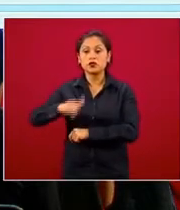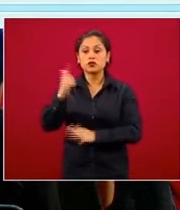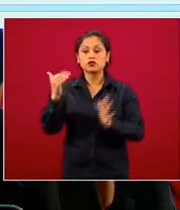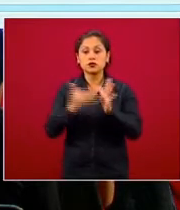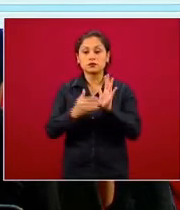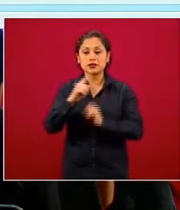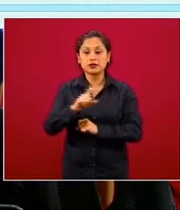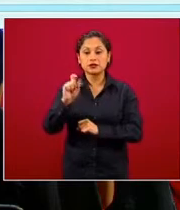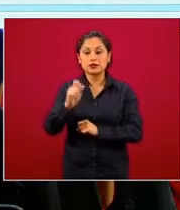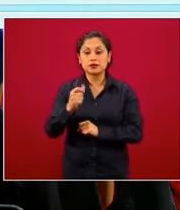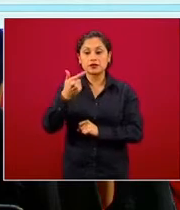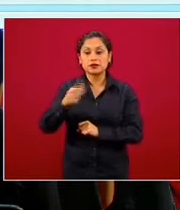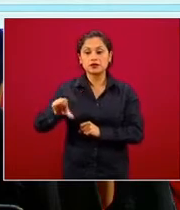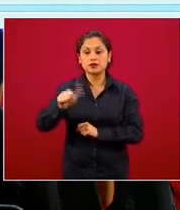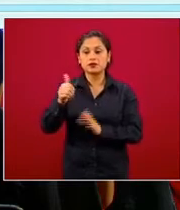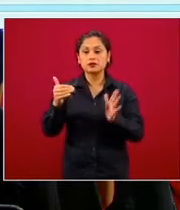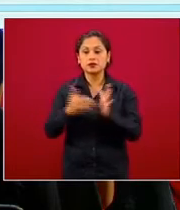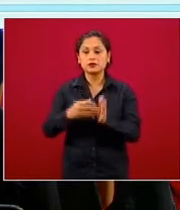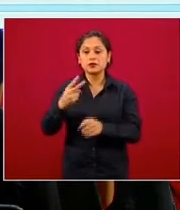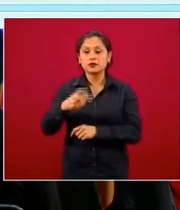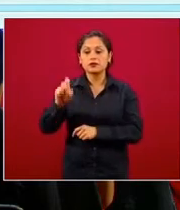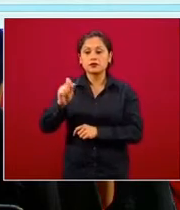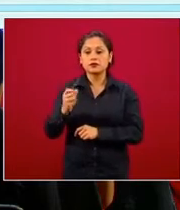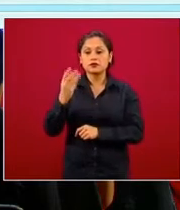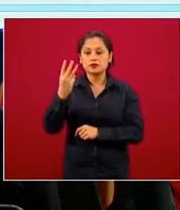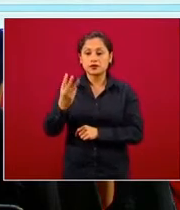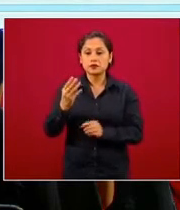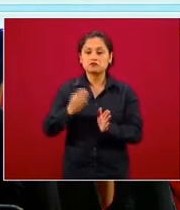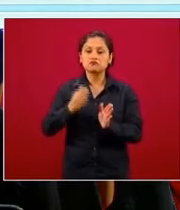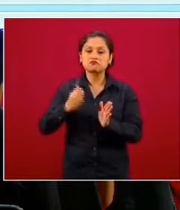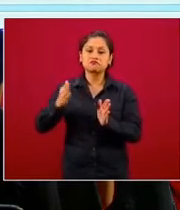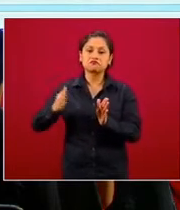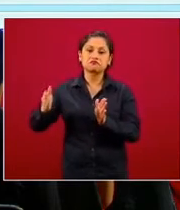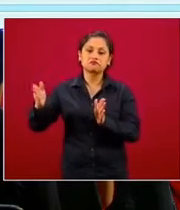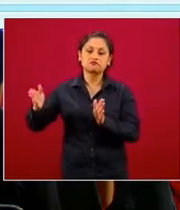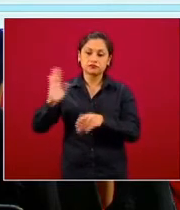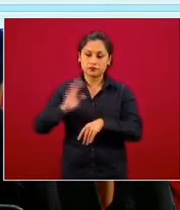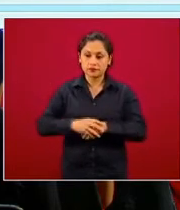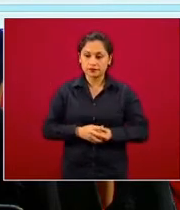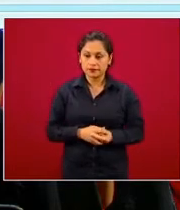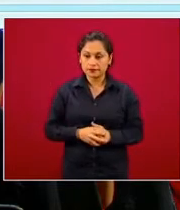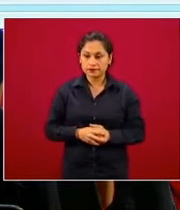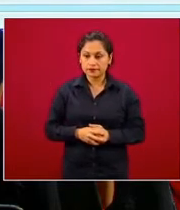11,222, et cetera, et cetera, et cetera. In the most recent year, which is still in review,